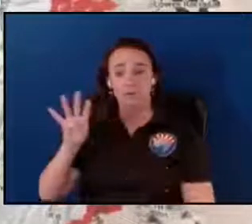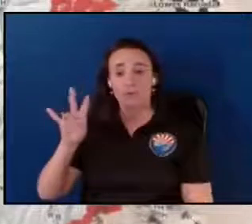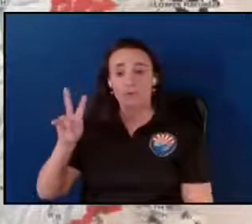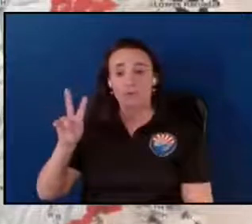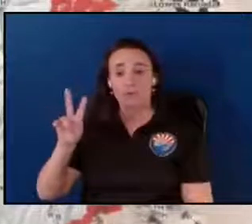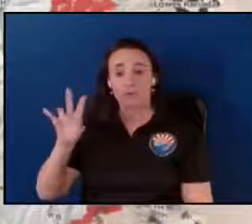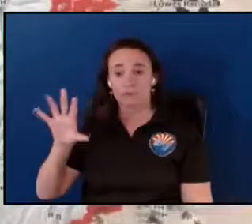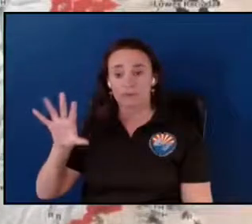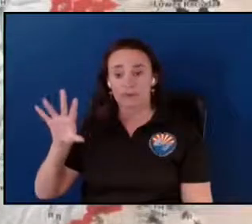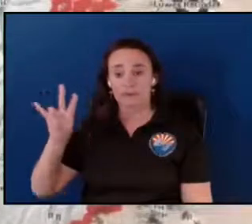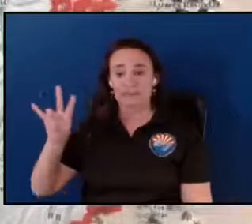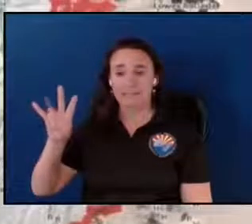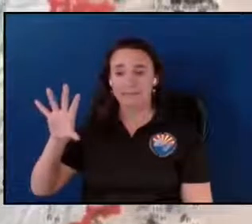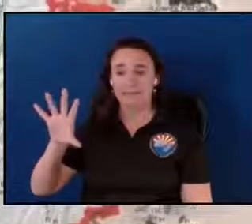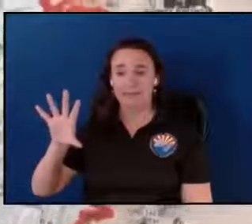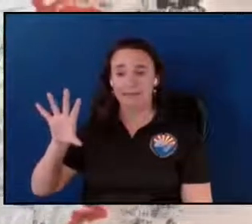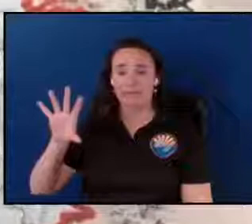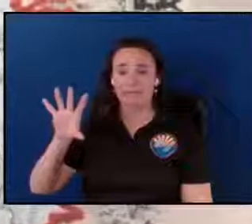425-7589. That's